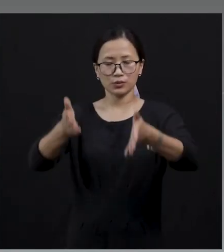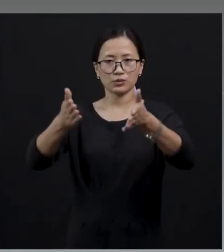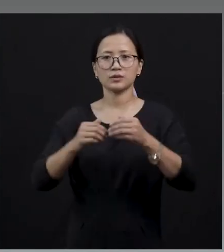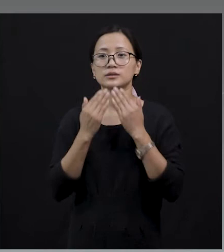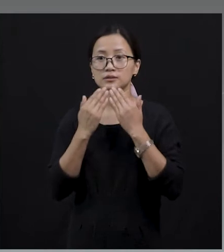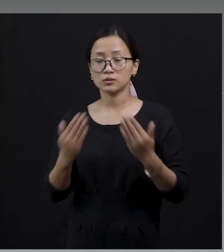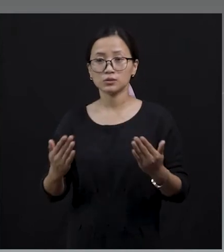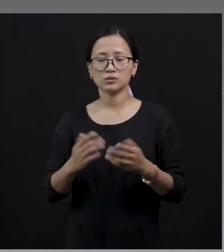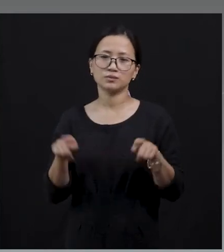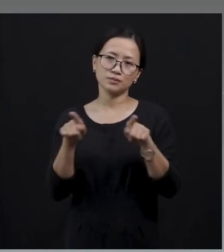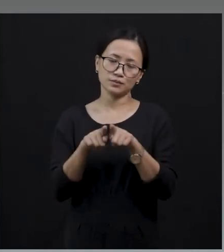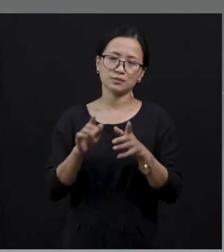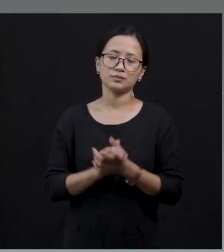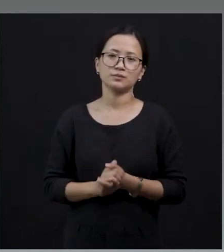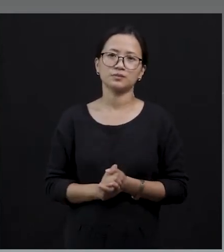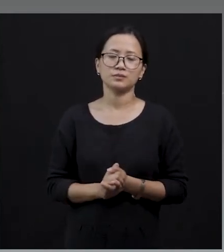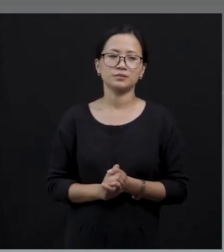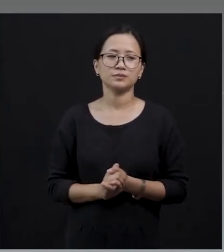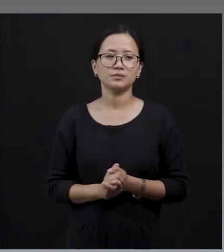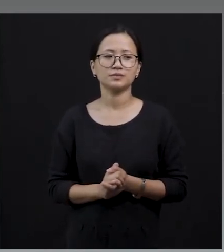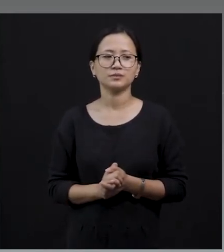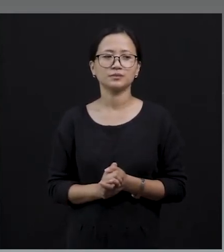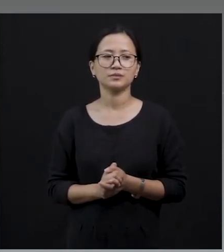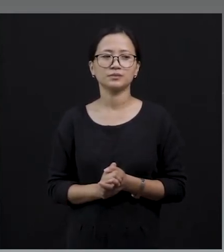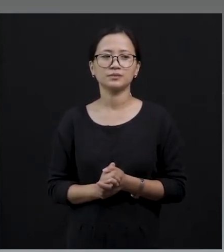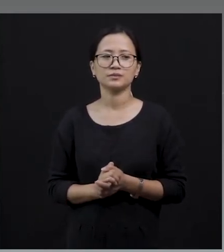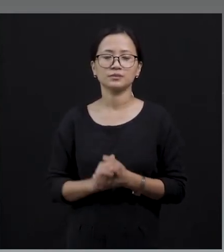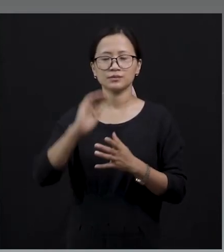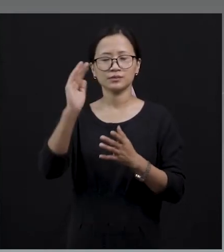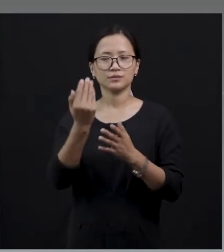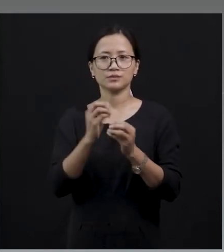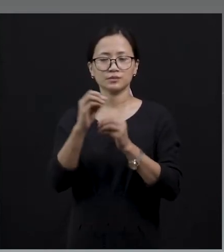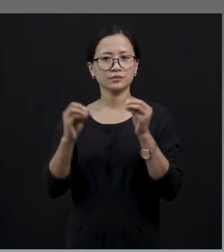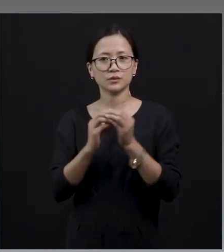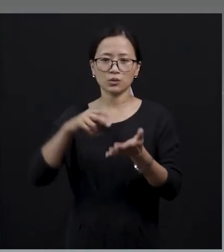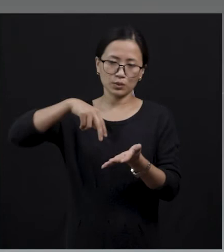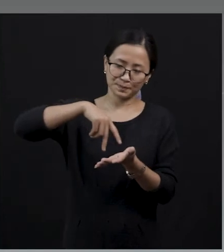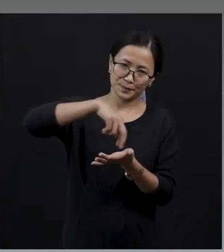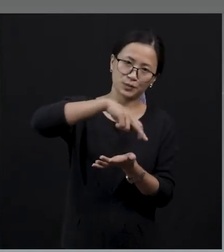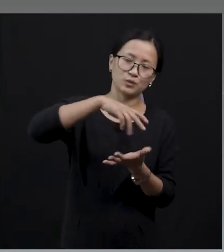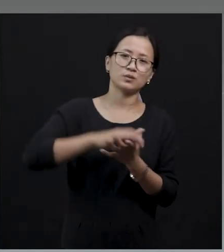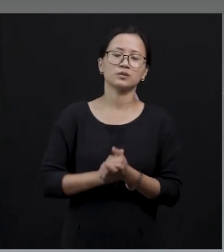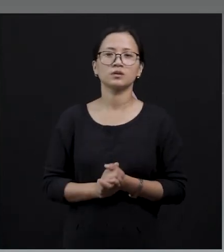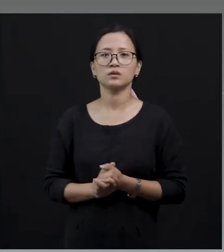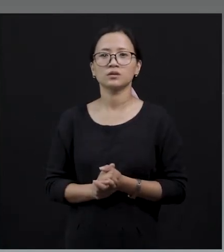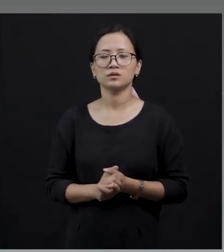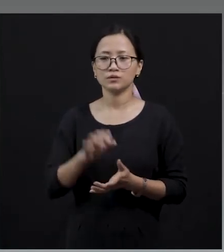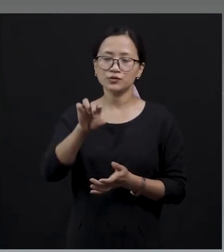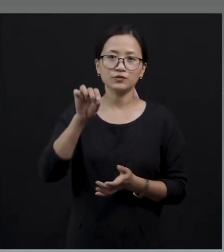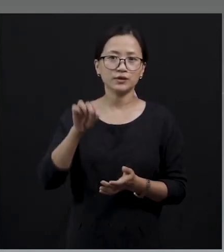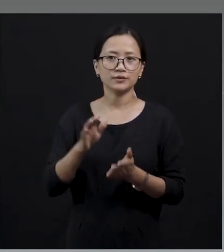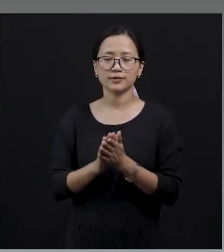the school, all right? So this is uh, something about walking. You walk and you